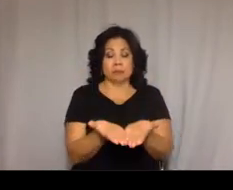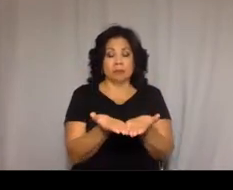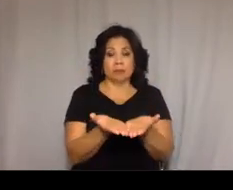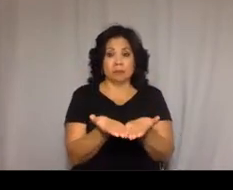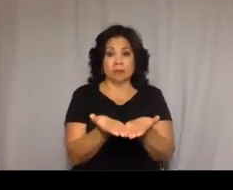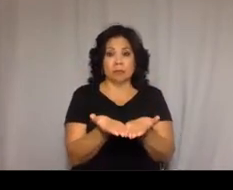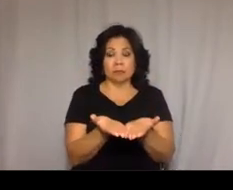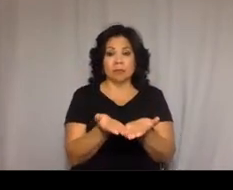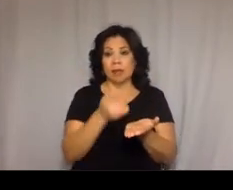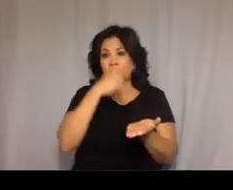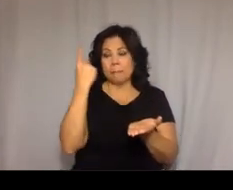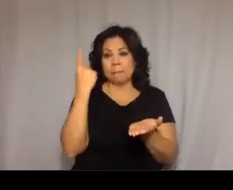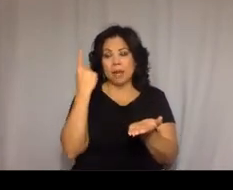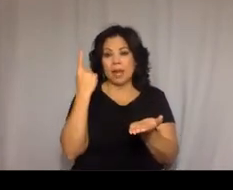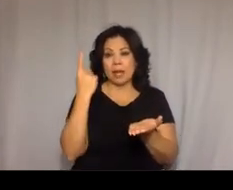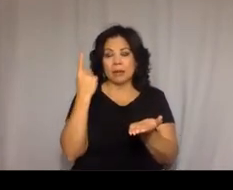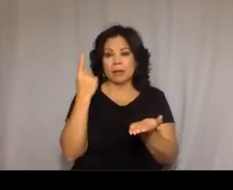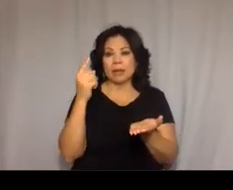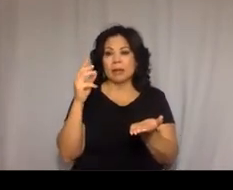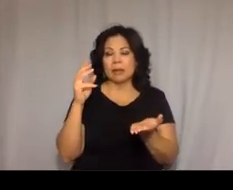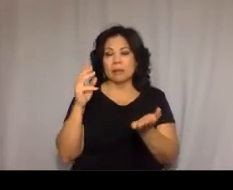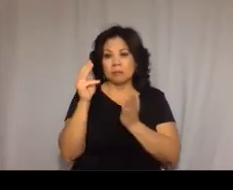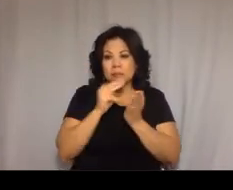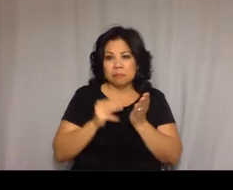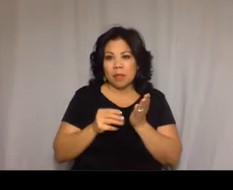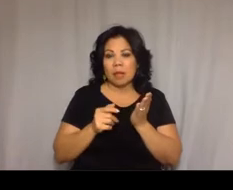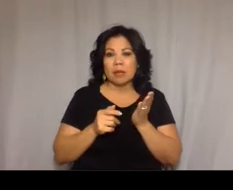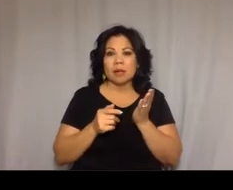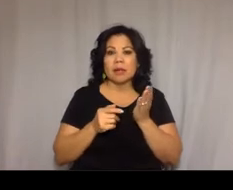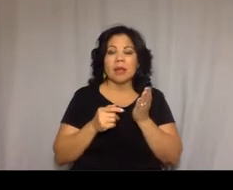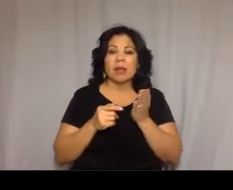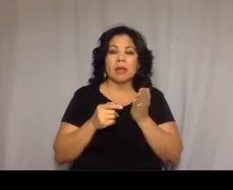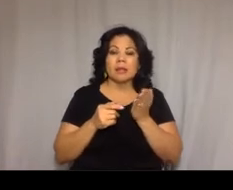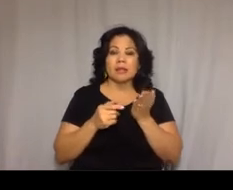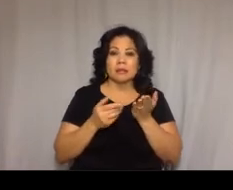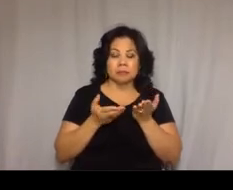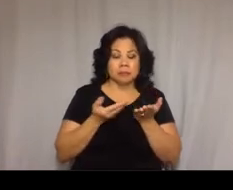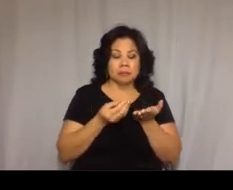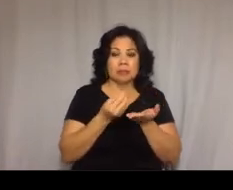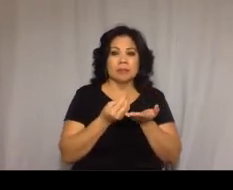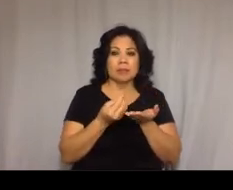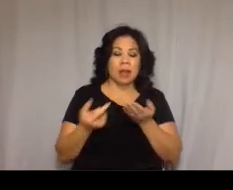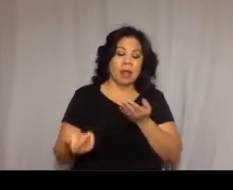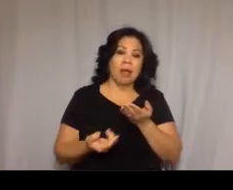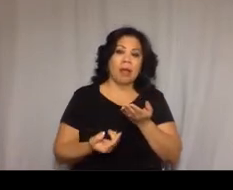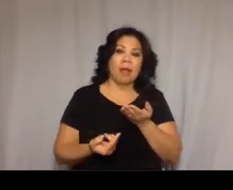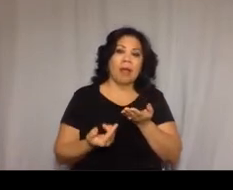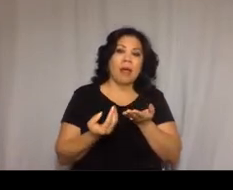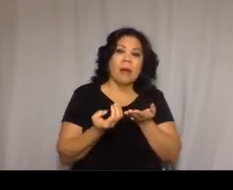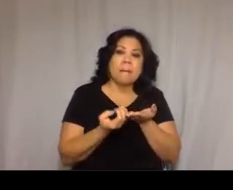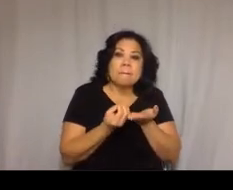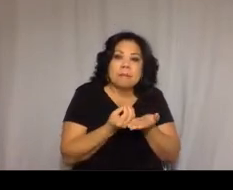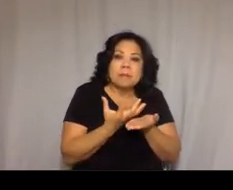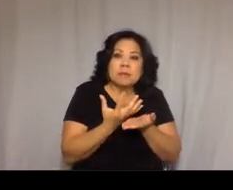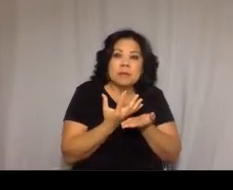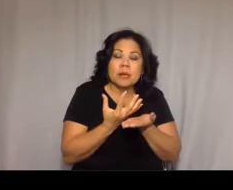take our black crayon or black pen or black marker and go over the line on the back so that we can be sure that we can